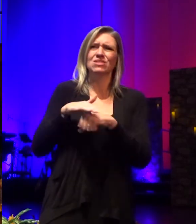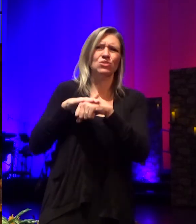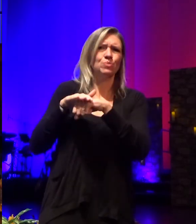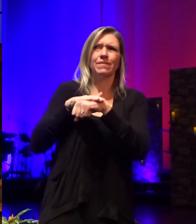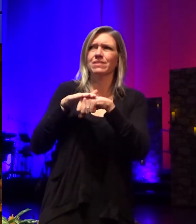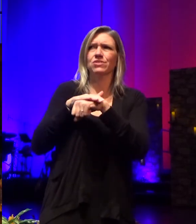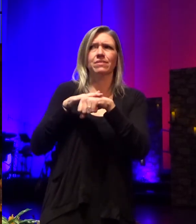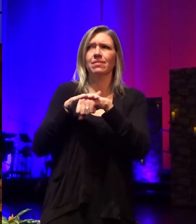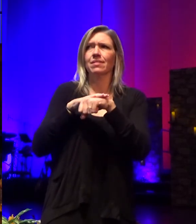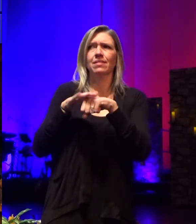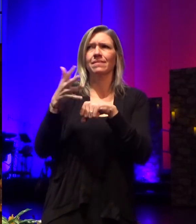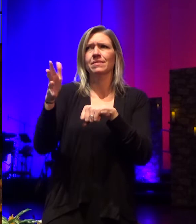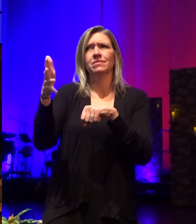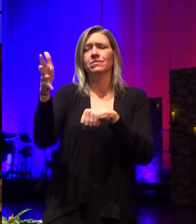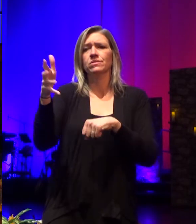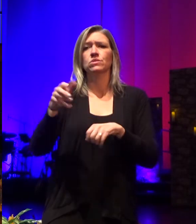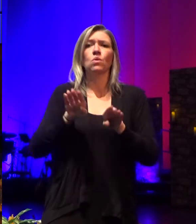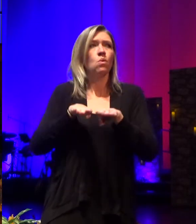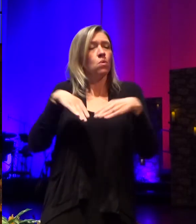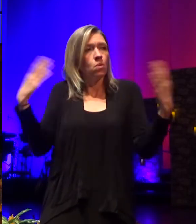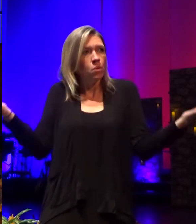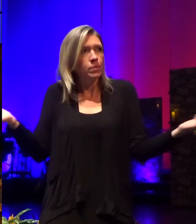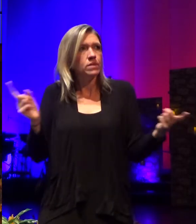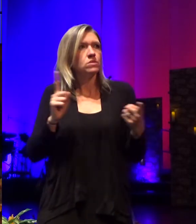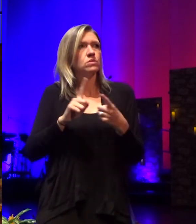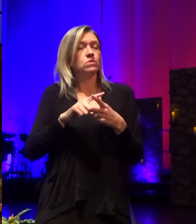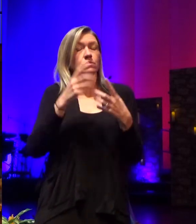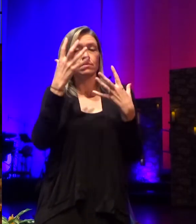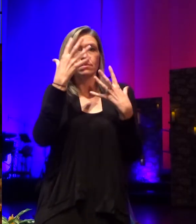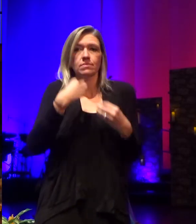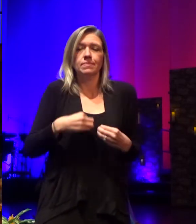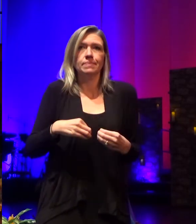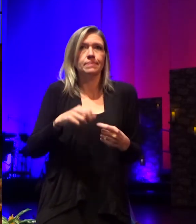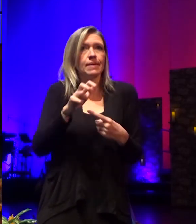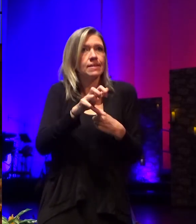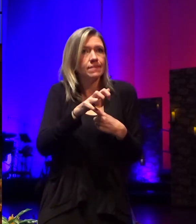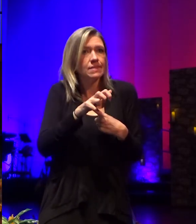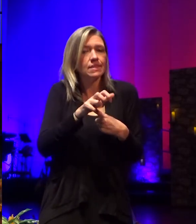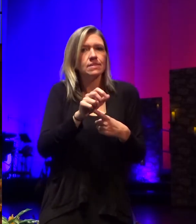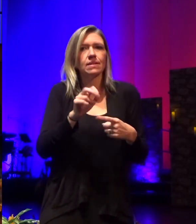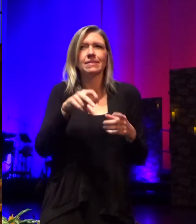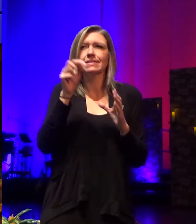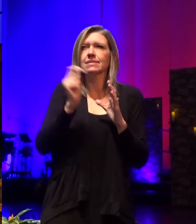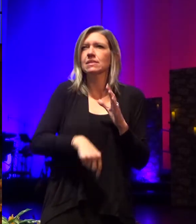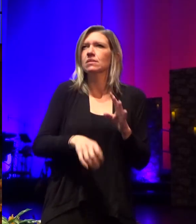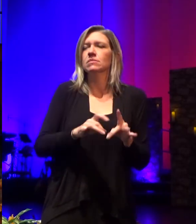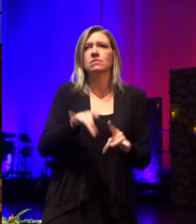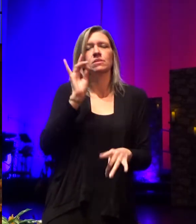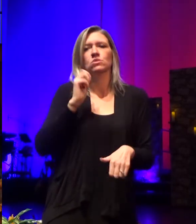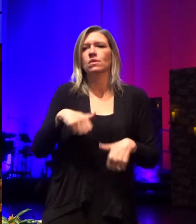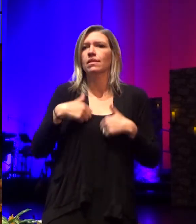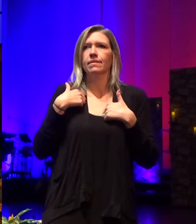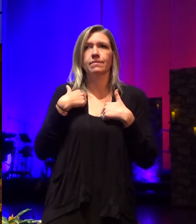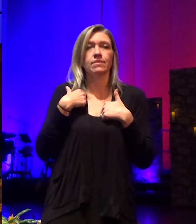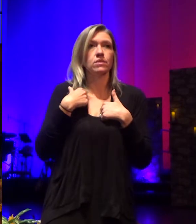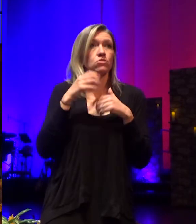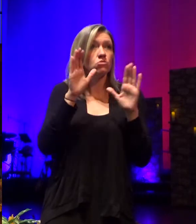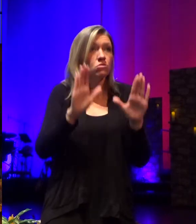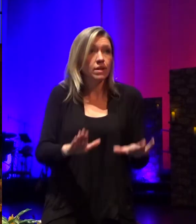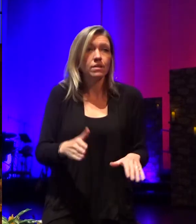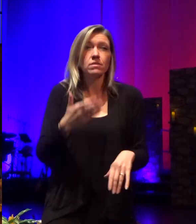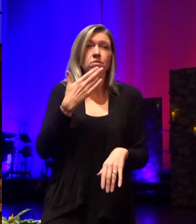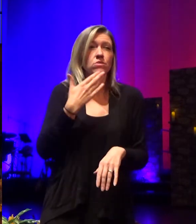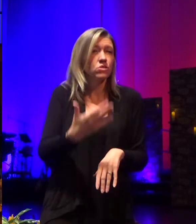superficiality and open to the magnificence of a deep spiritual life, which is a great life, a good life, a creative